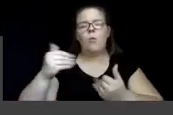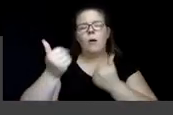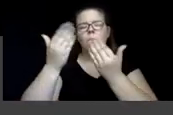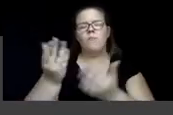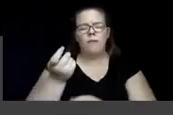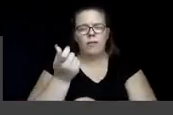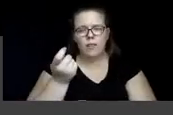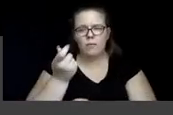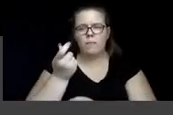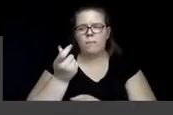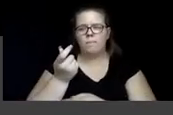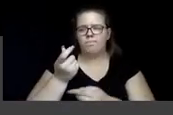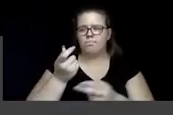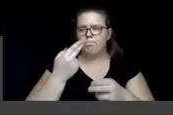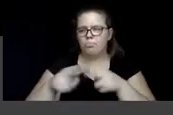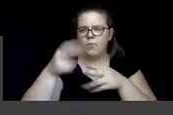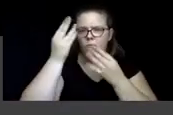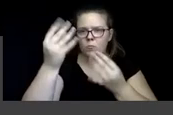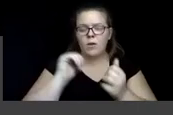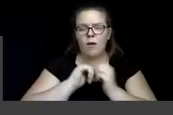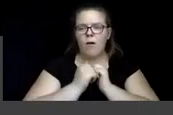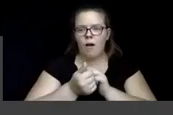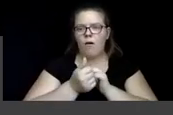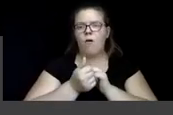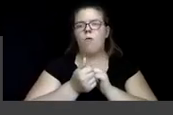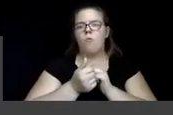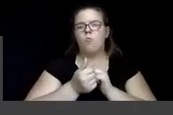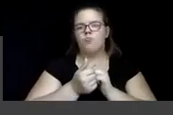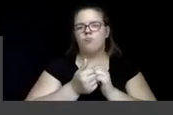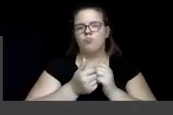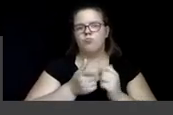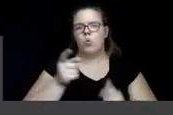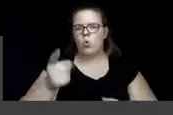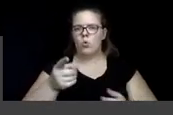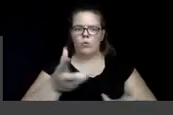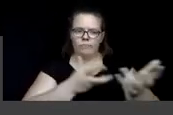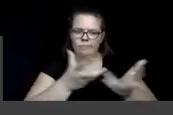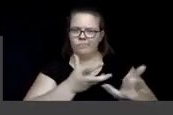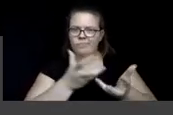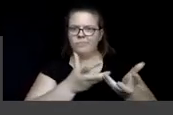of information on how you would engage somebody in that.